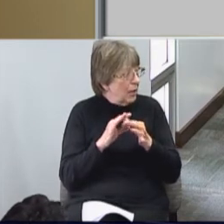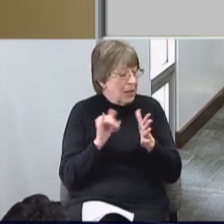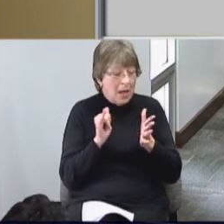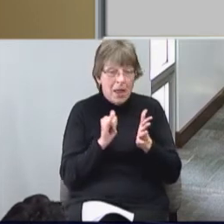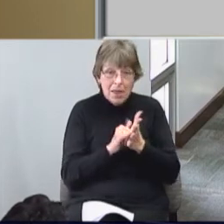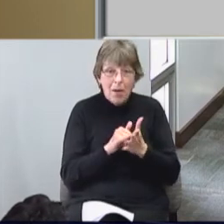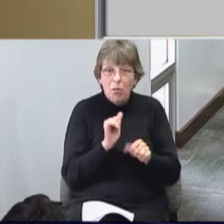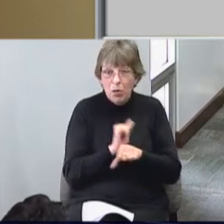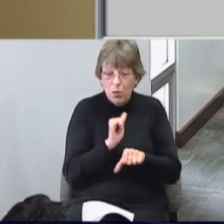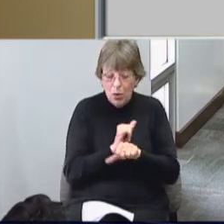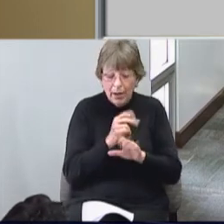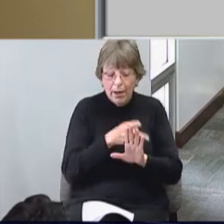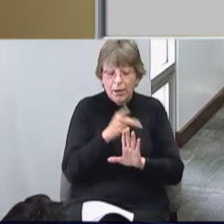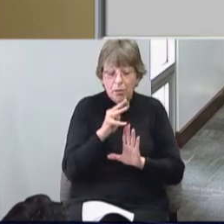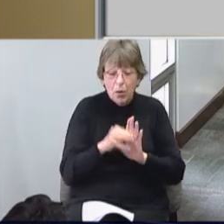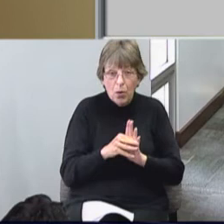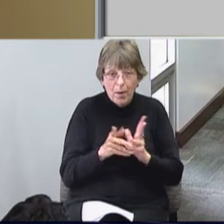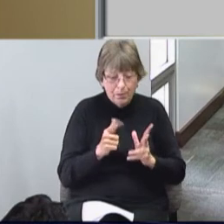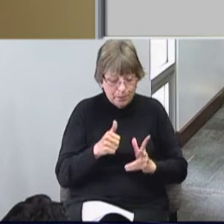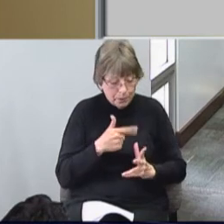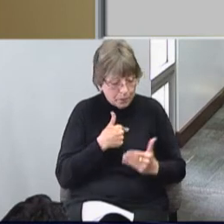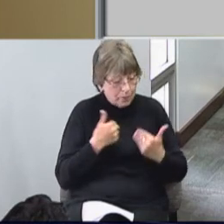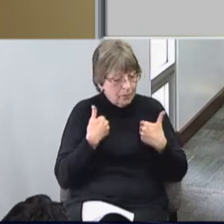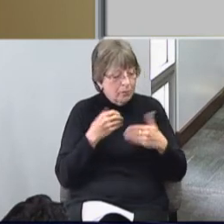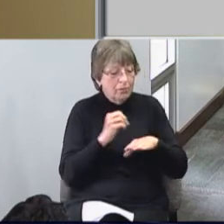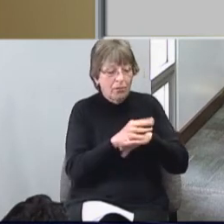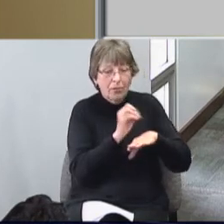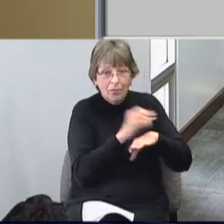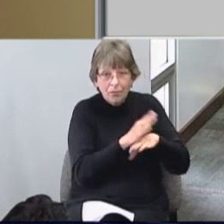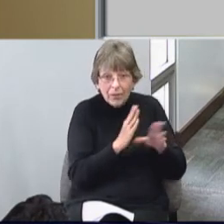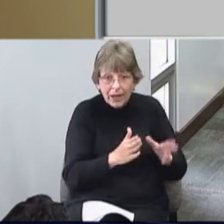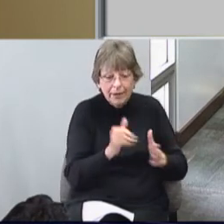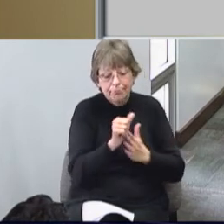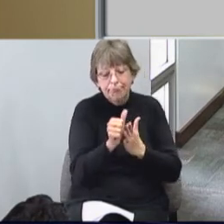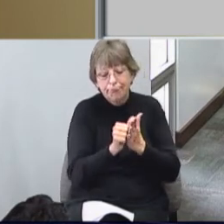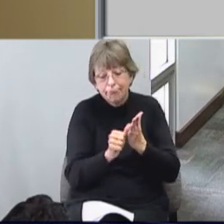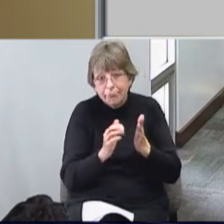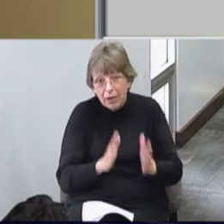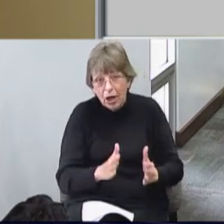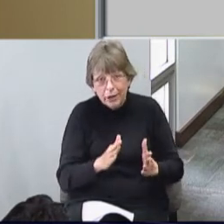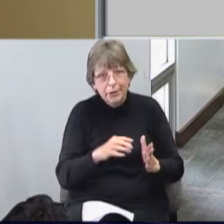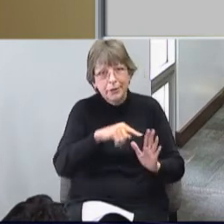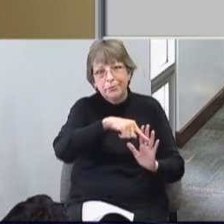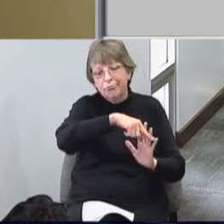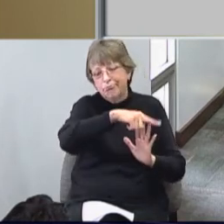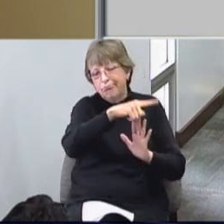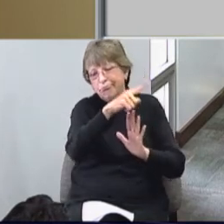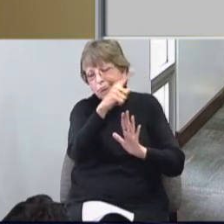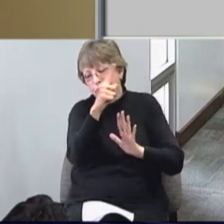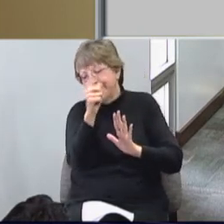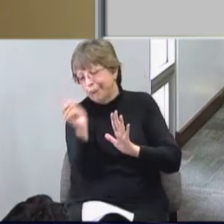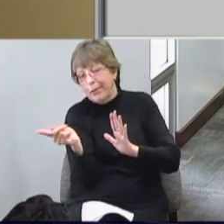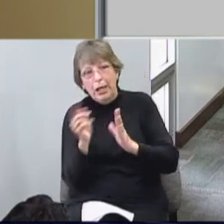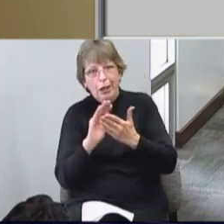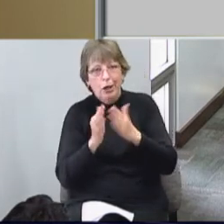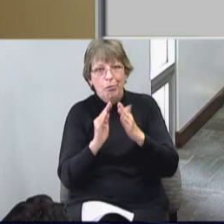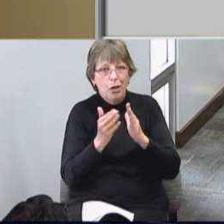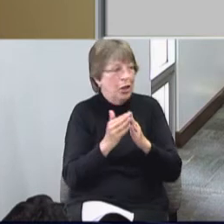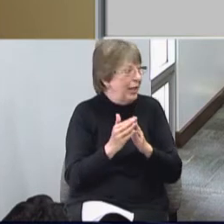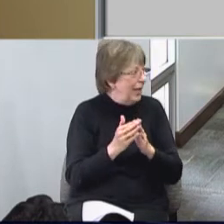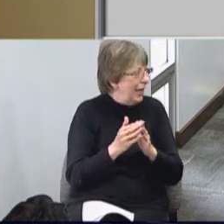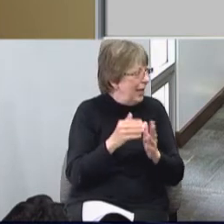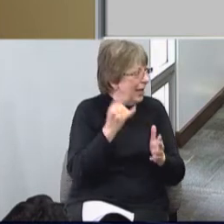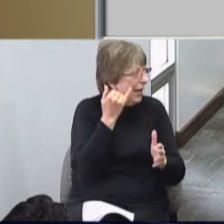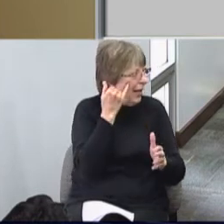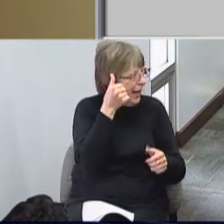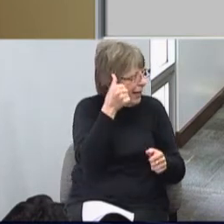program. We have consultants, artists, the community, and if you recall